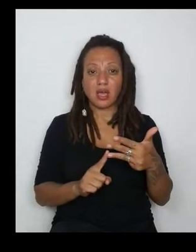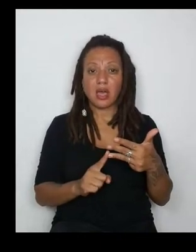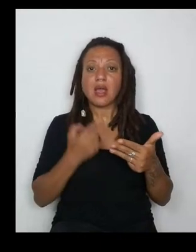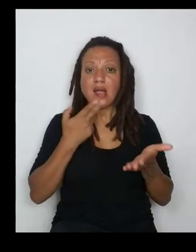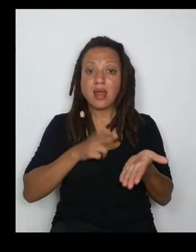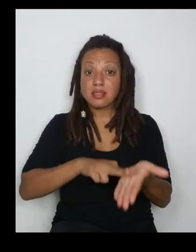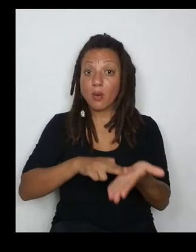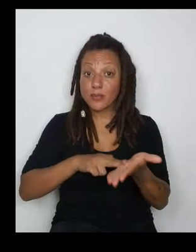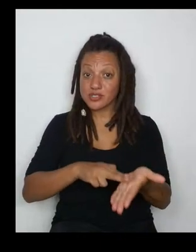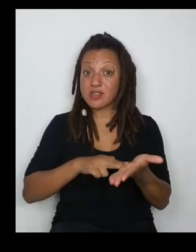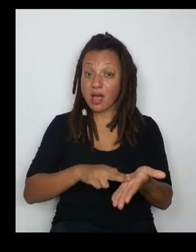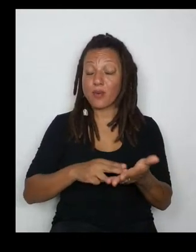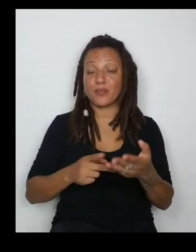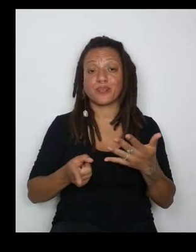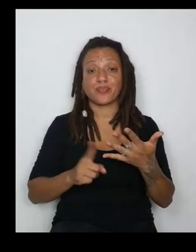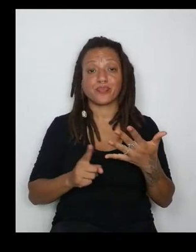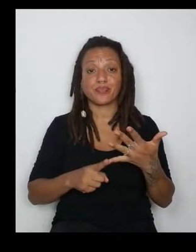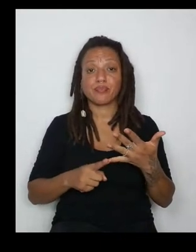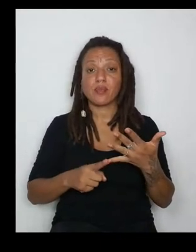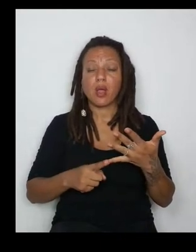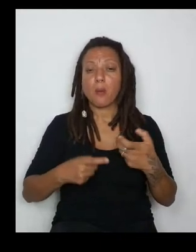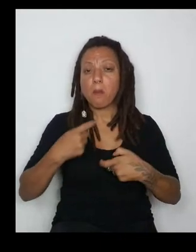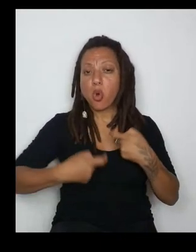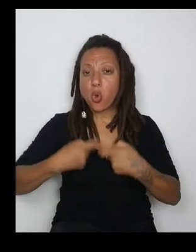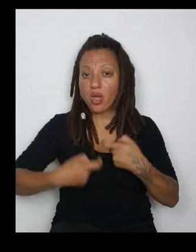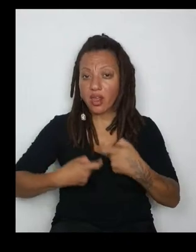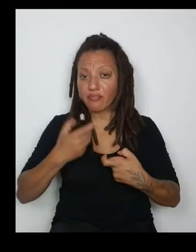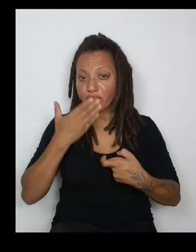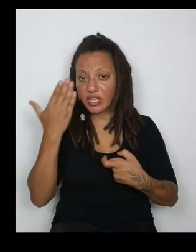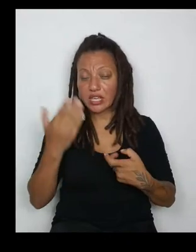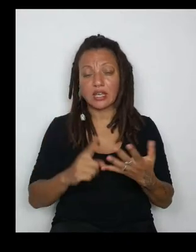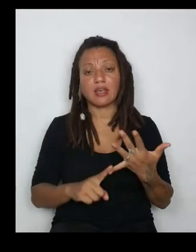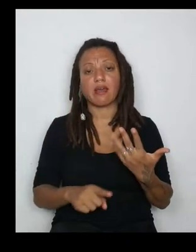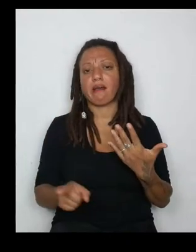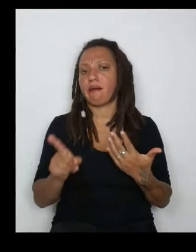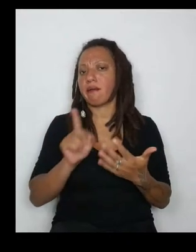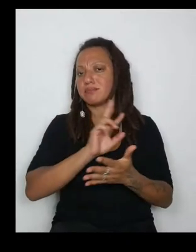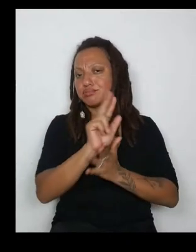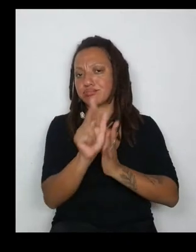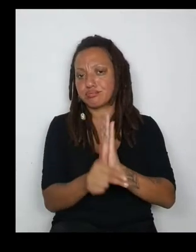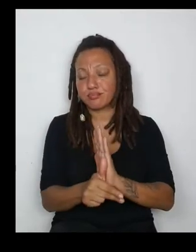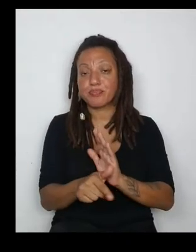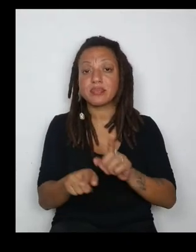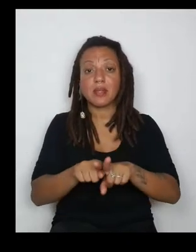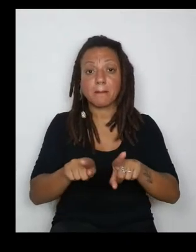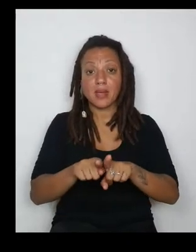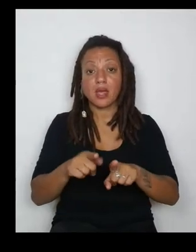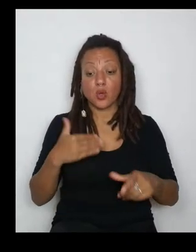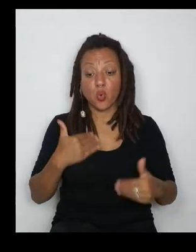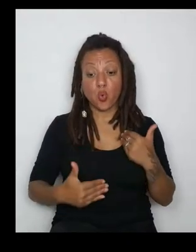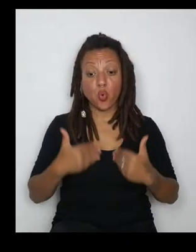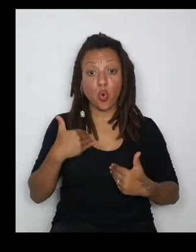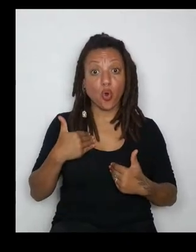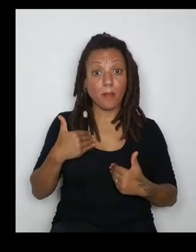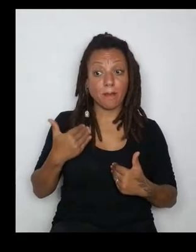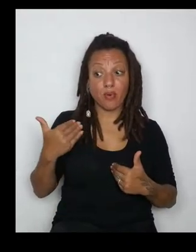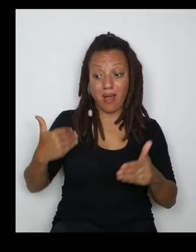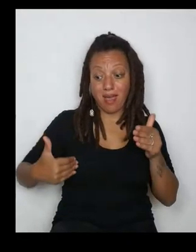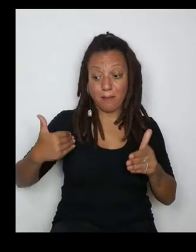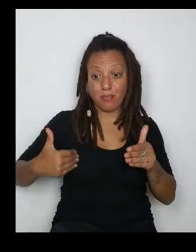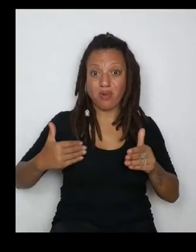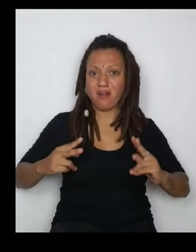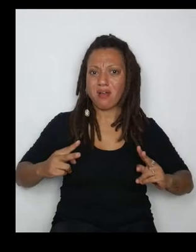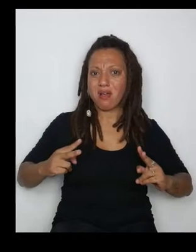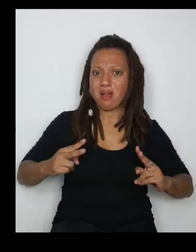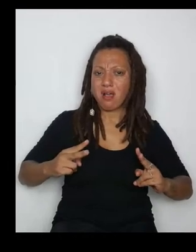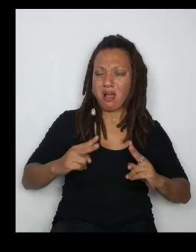commodification of the polynesian body worked in french culture at the time and we hoped that through this kind of material culture and